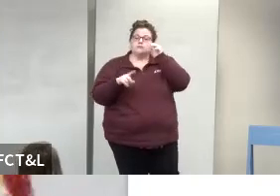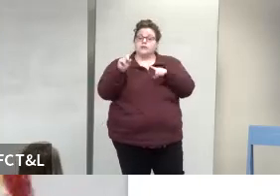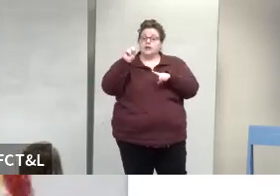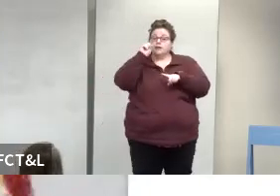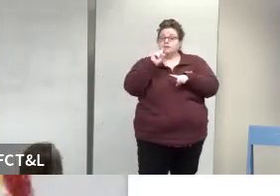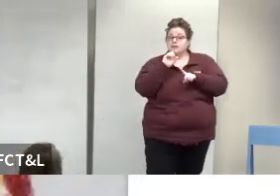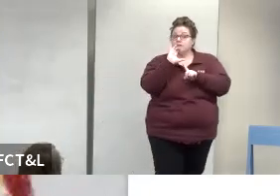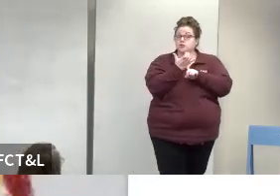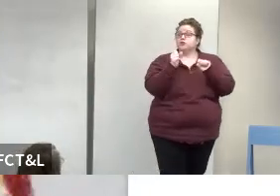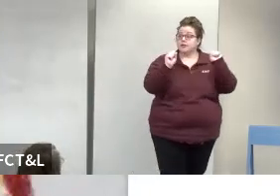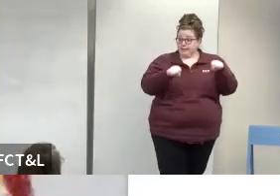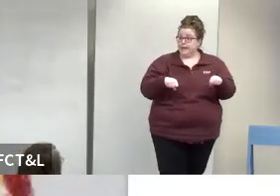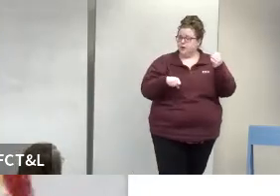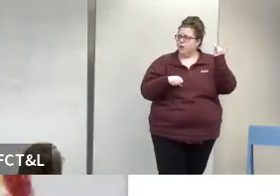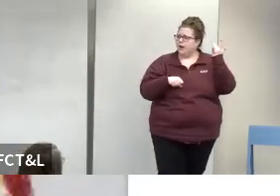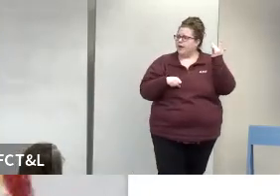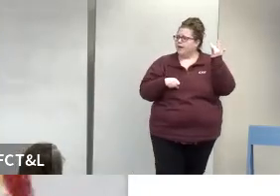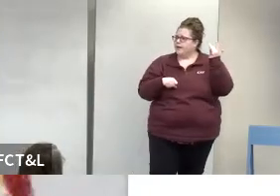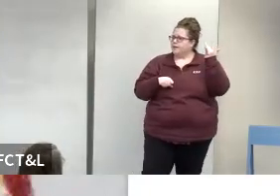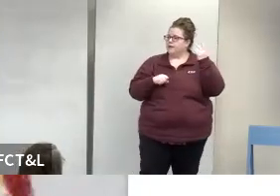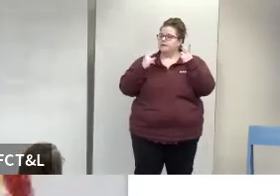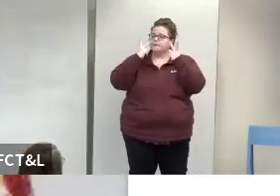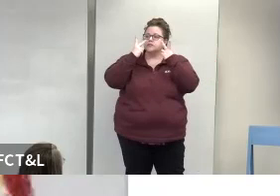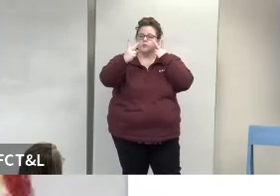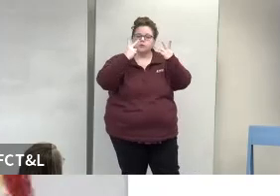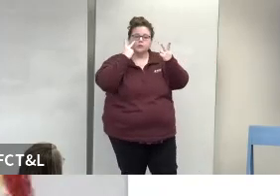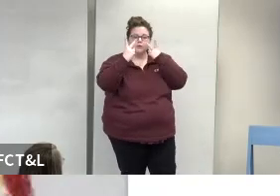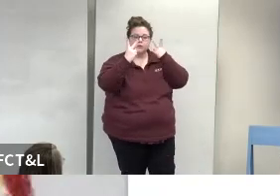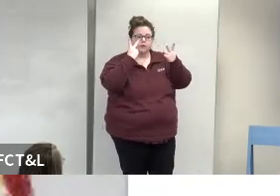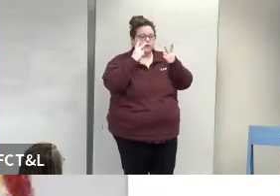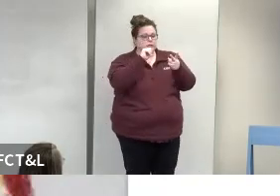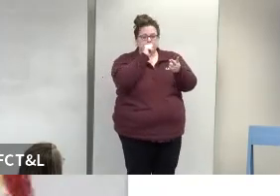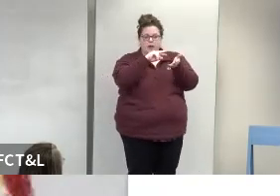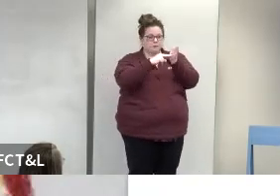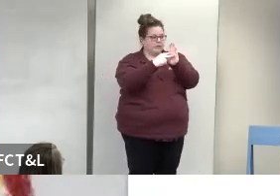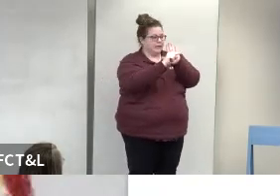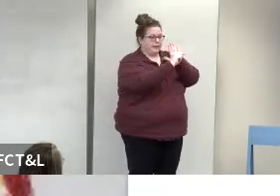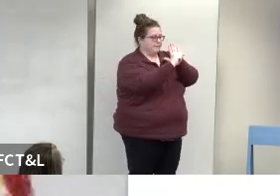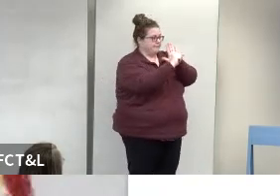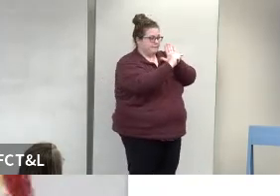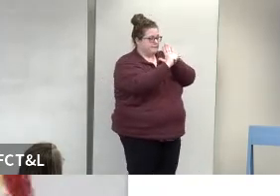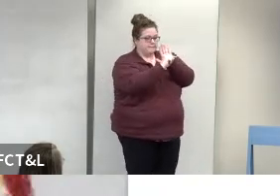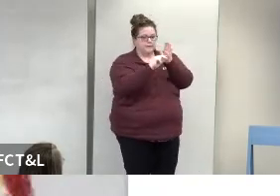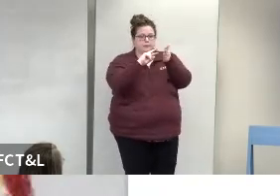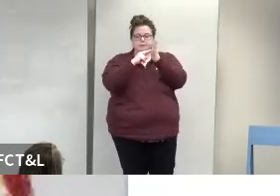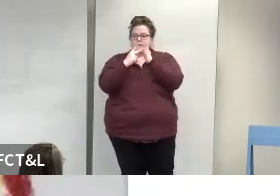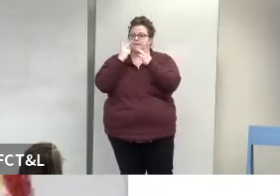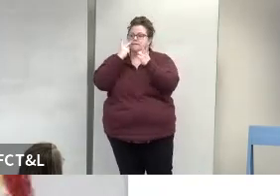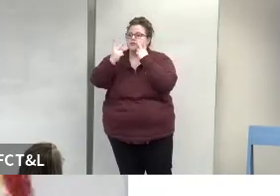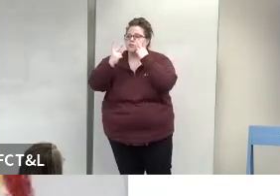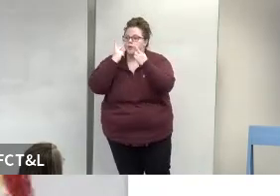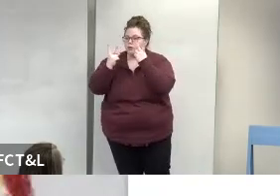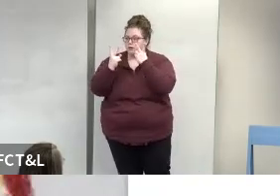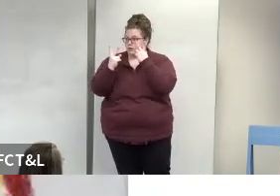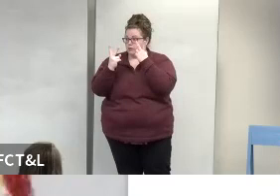don't ever talk about those things? Well, within the deaf community, you can. And the reason why is because we're a visual people, a people of the eye,